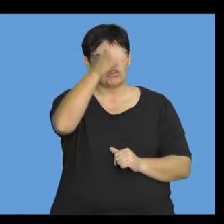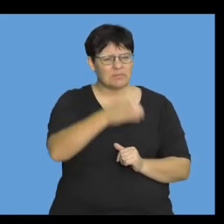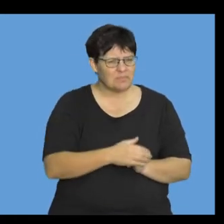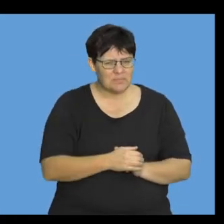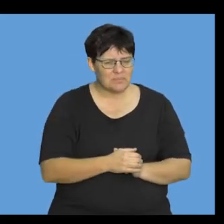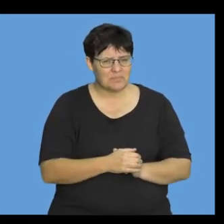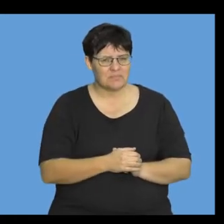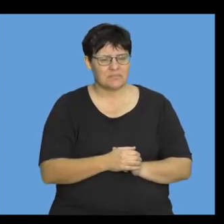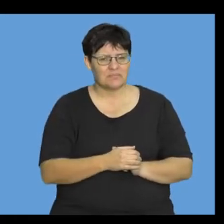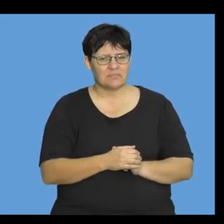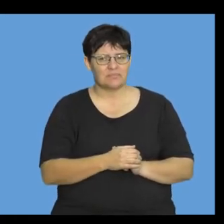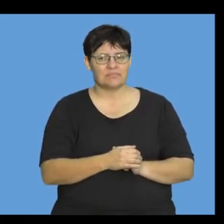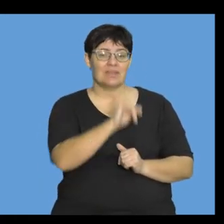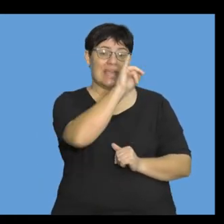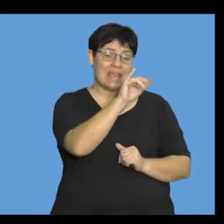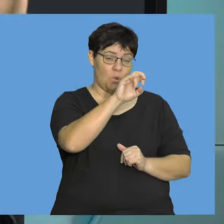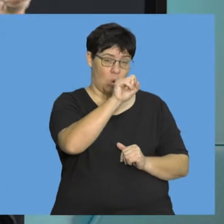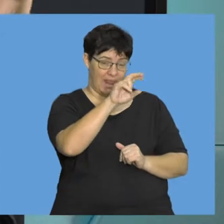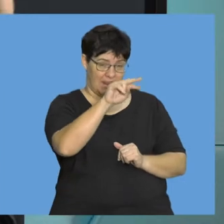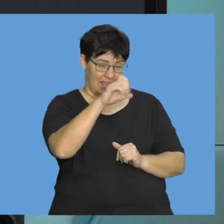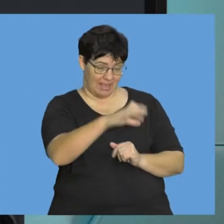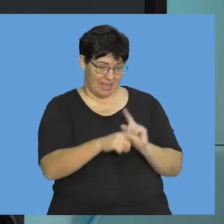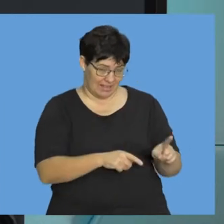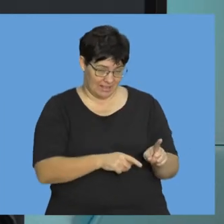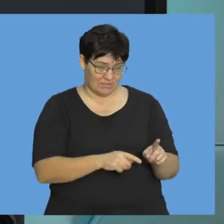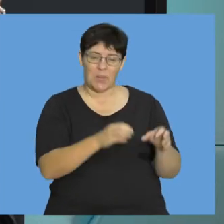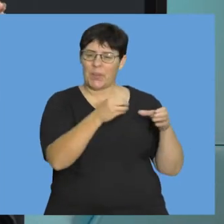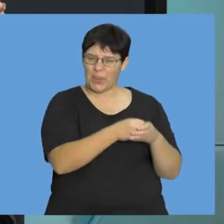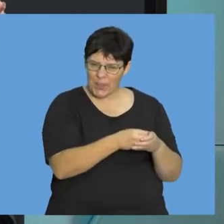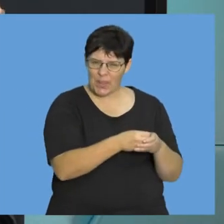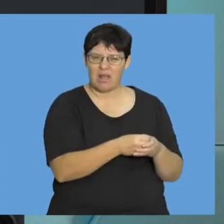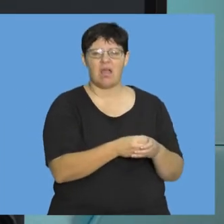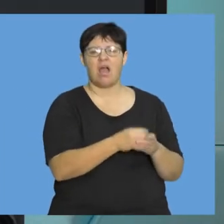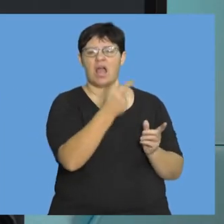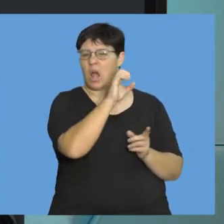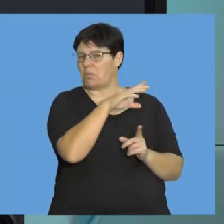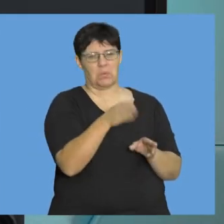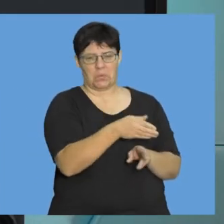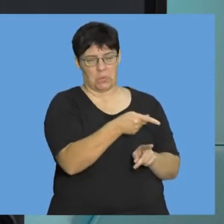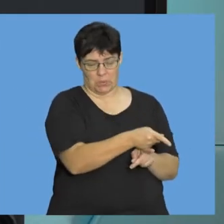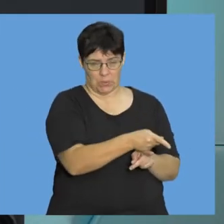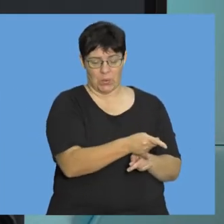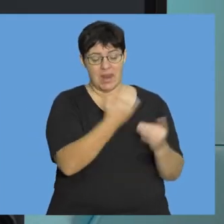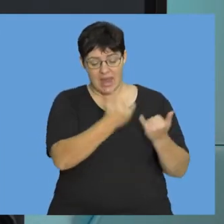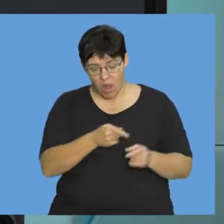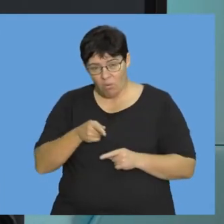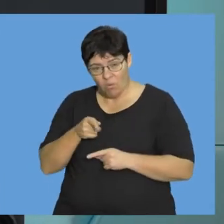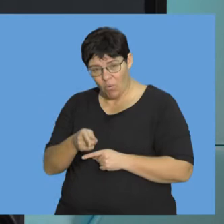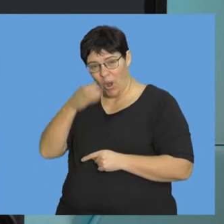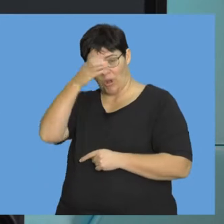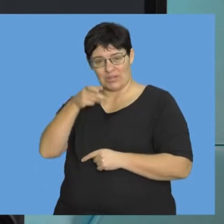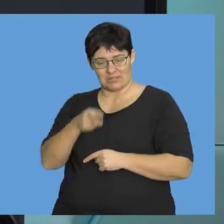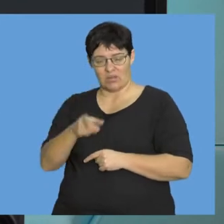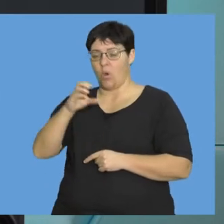right, what is an inorganic compound? We said it's smaller, doesn't have carbon, and we're now looking at this concept of